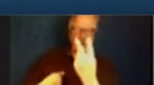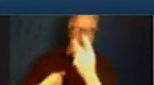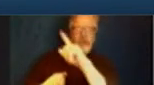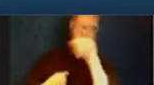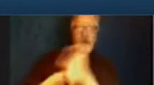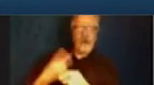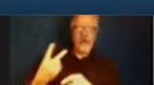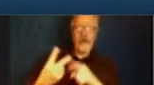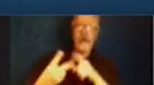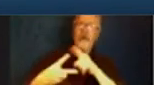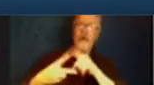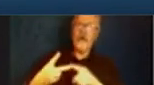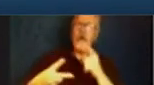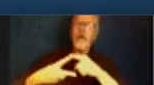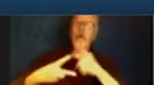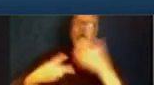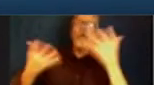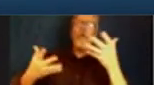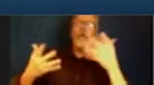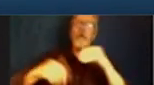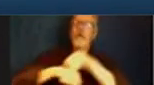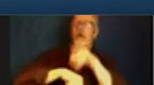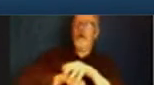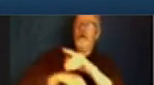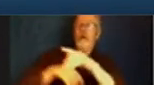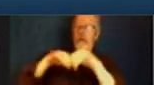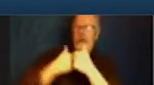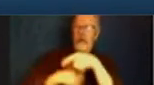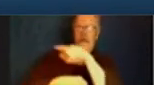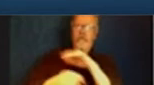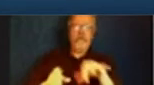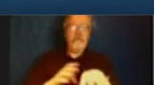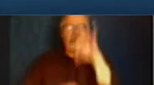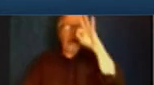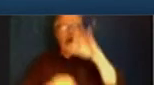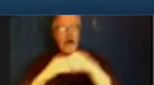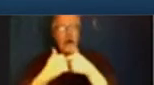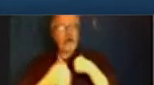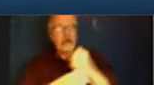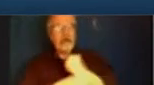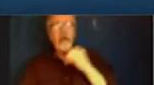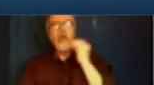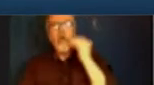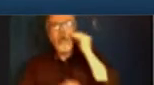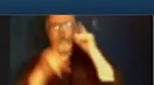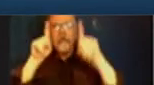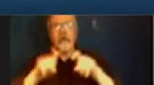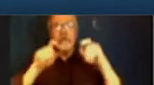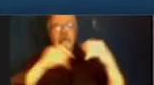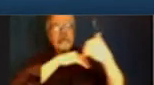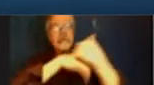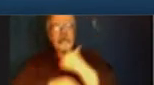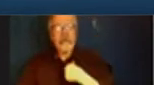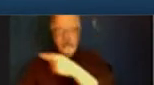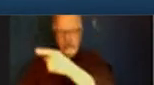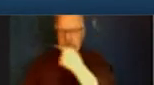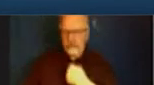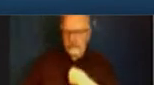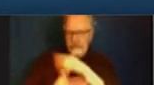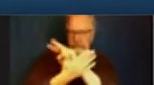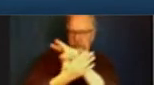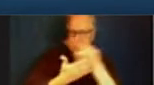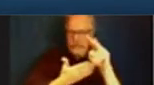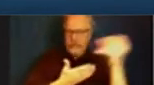for finding at-home tests if this portal isn't going to be up until the next 2 weeks or so? And then on the